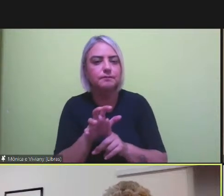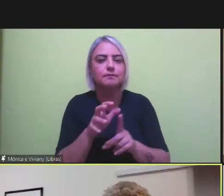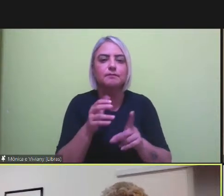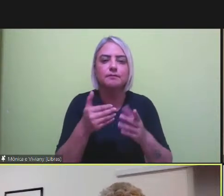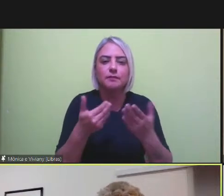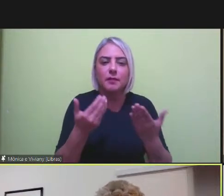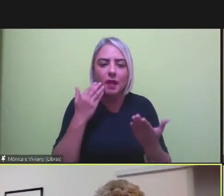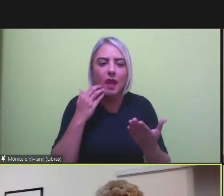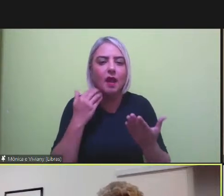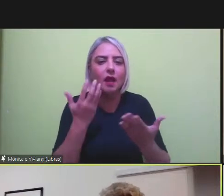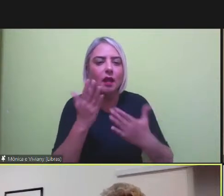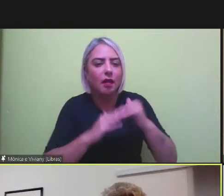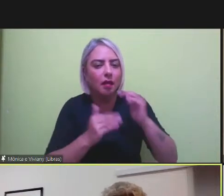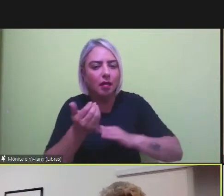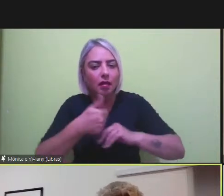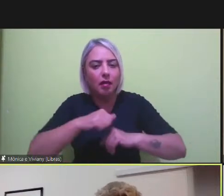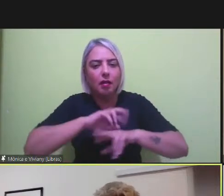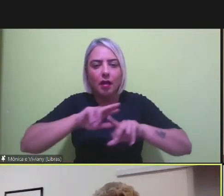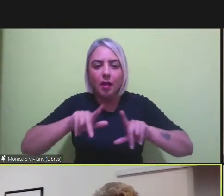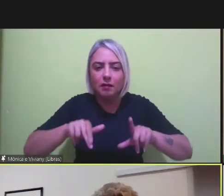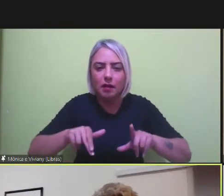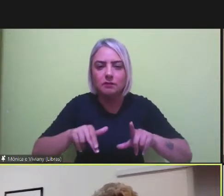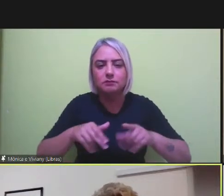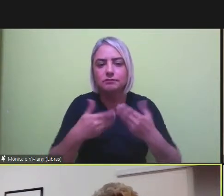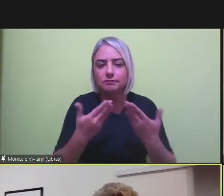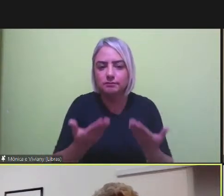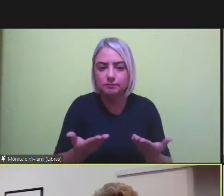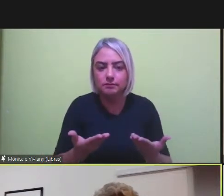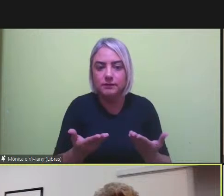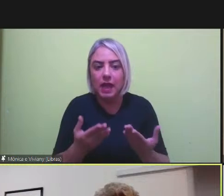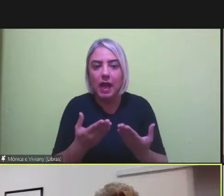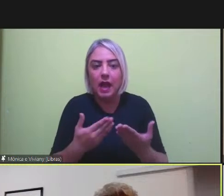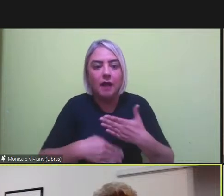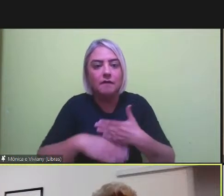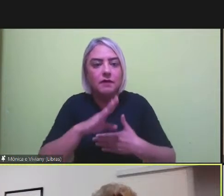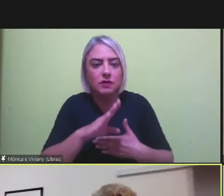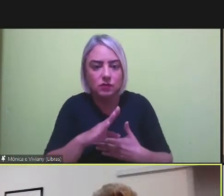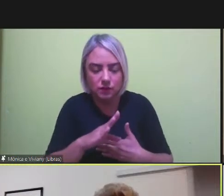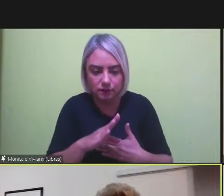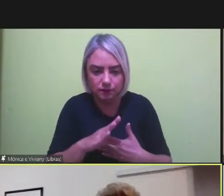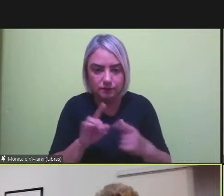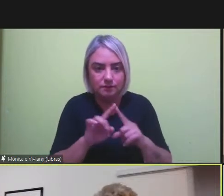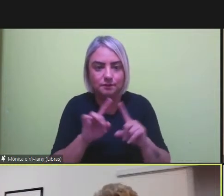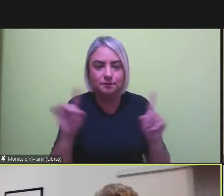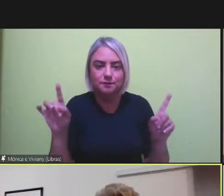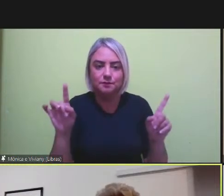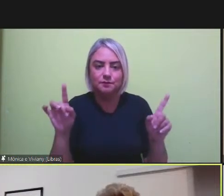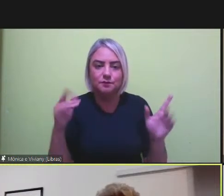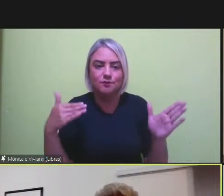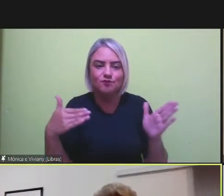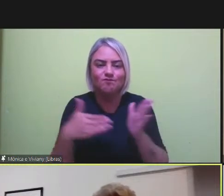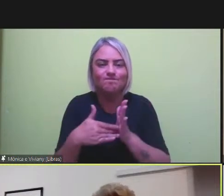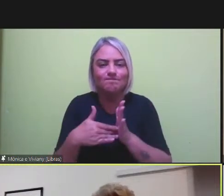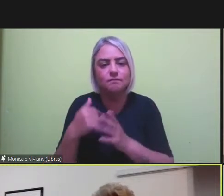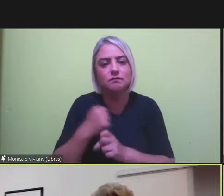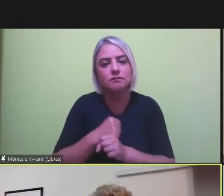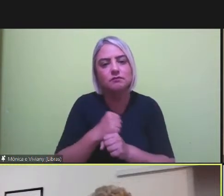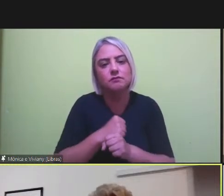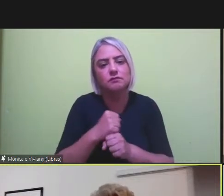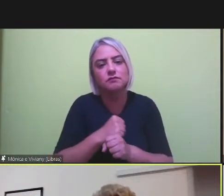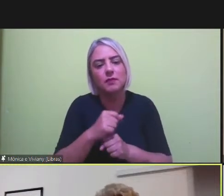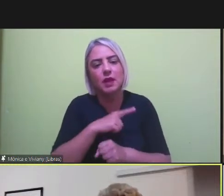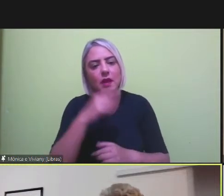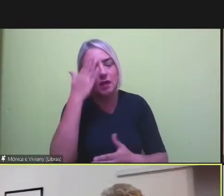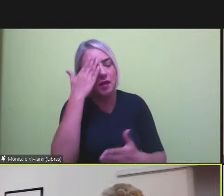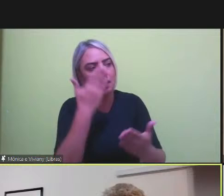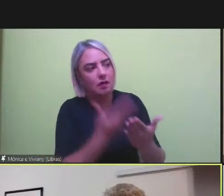team approach, interprofessional approach of the many optics. It advanced a lot, but in the last